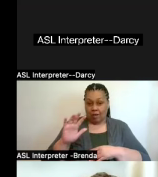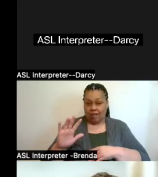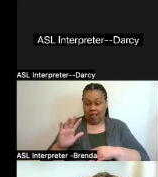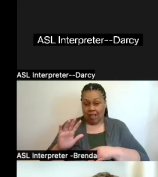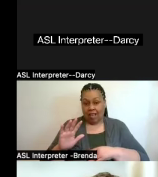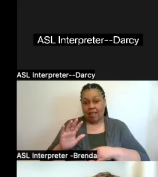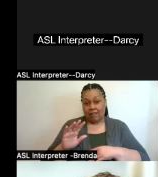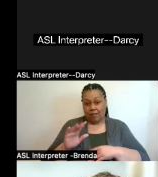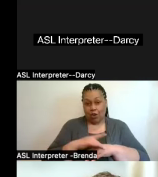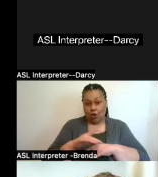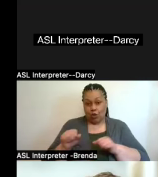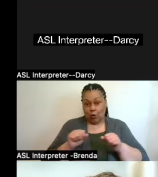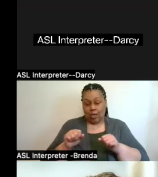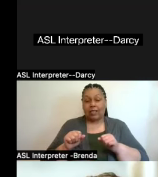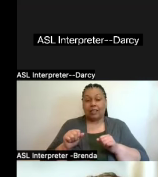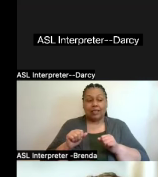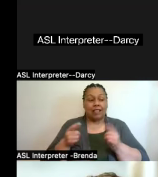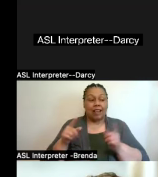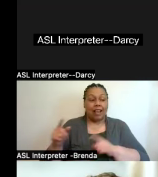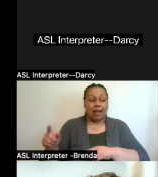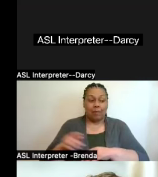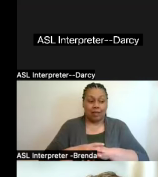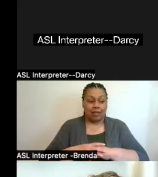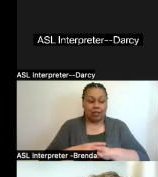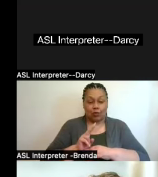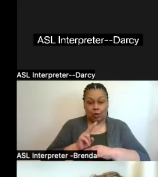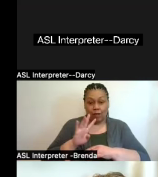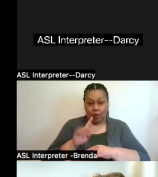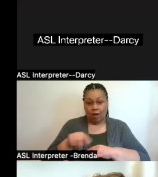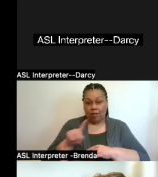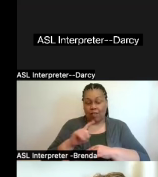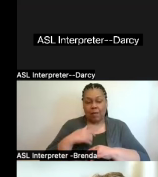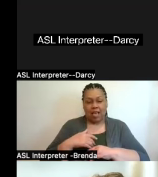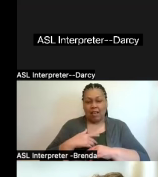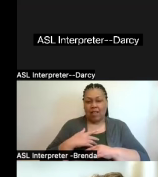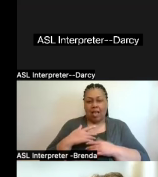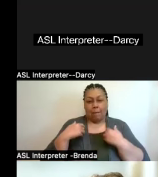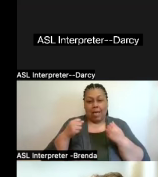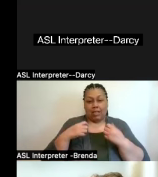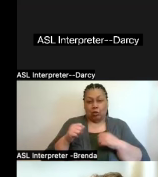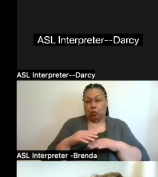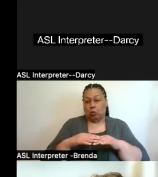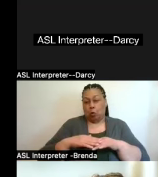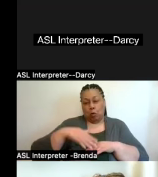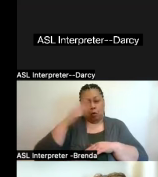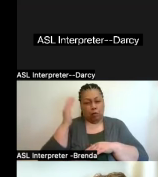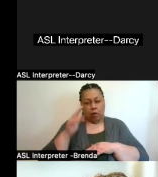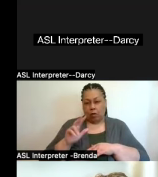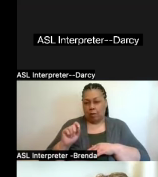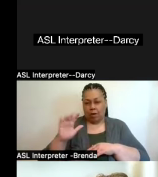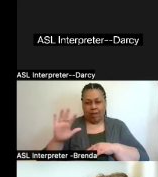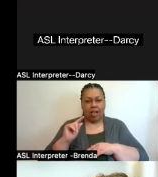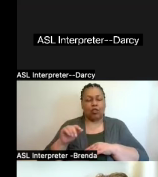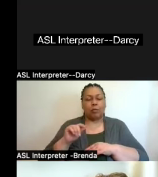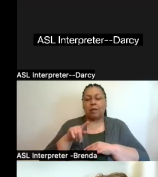Southern California at this time. And 24 of them had actual magnitude estimates from Shake Alert exceeding that threshold to be published